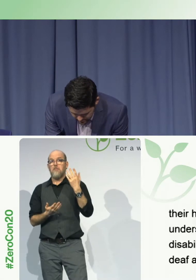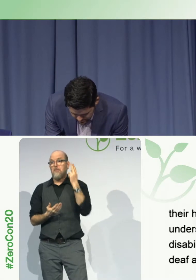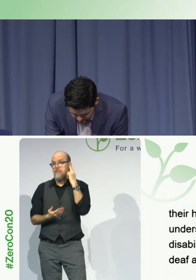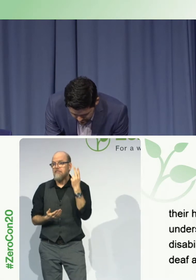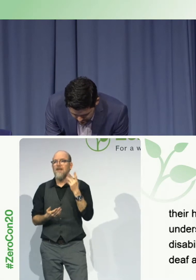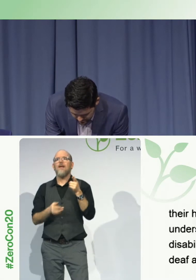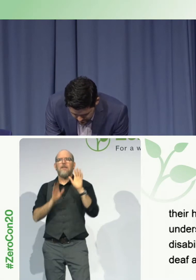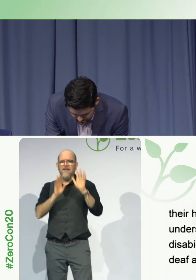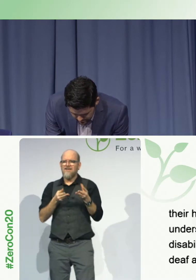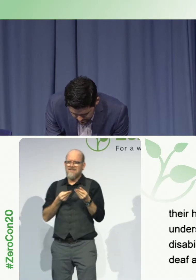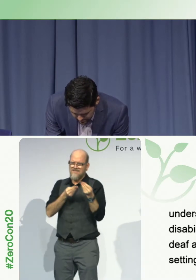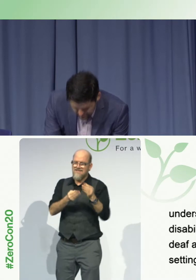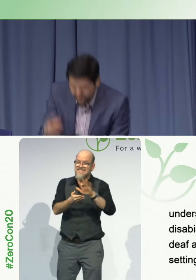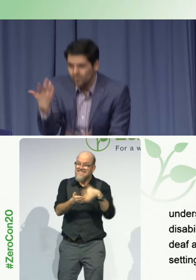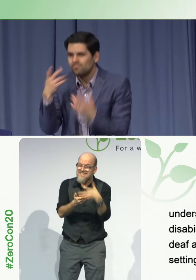their closest schools.